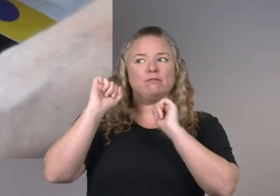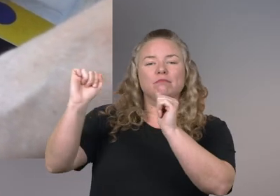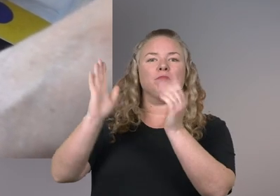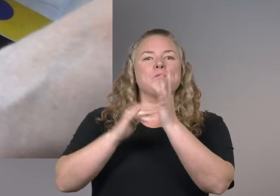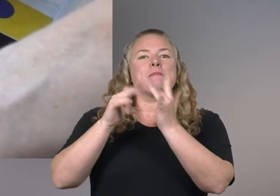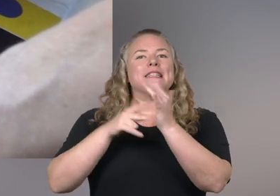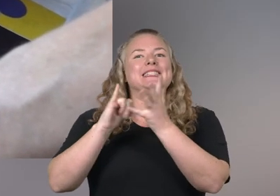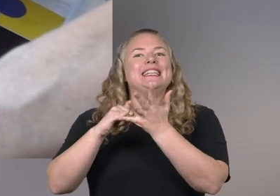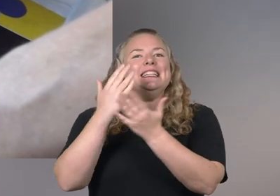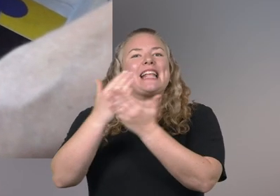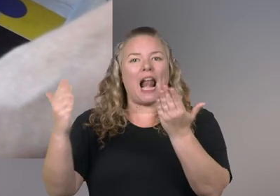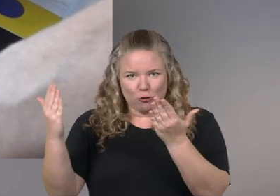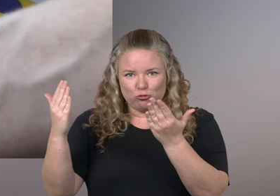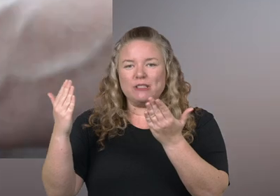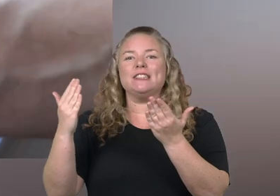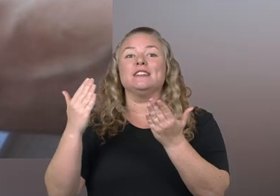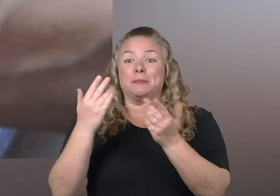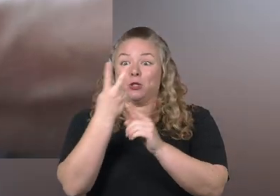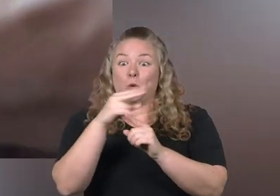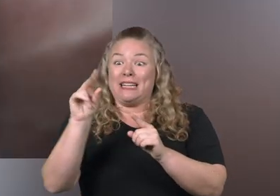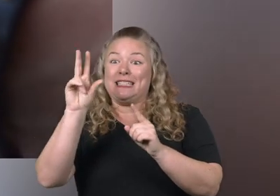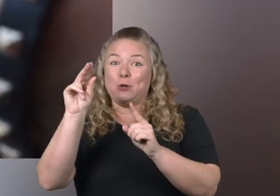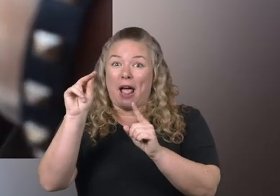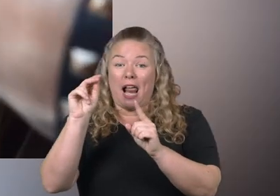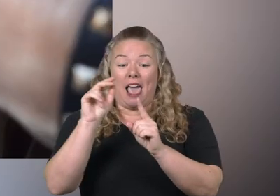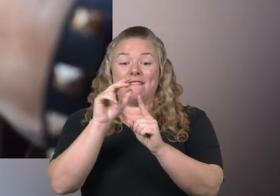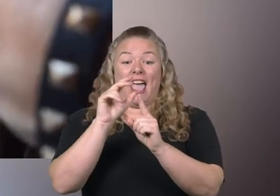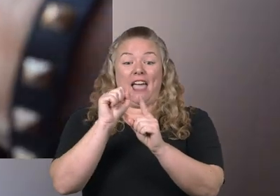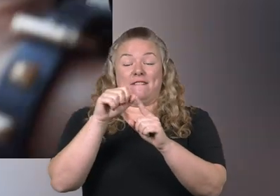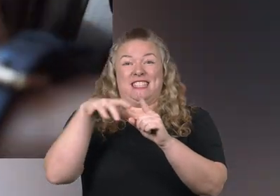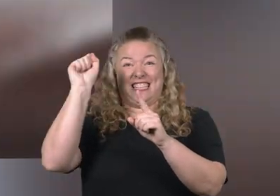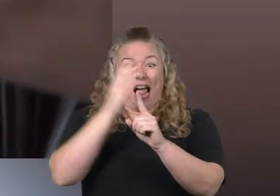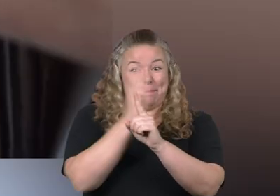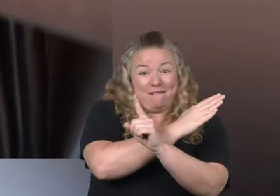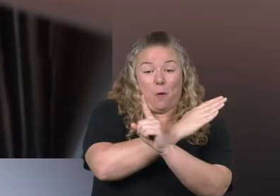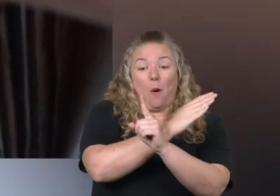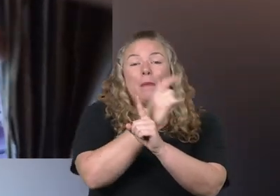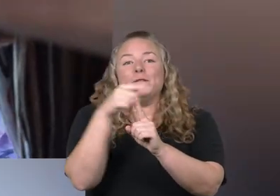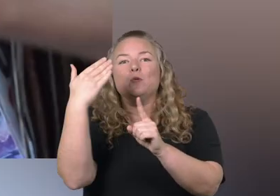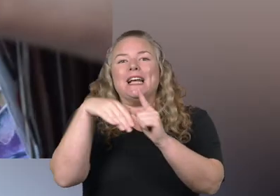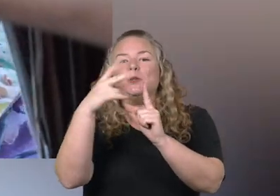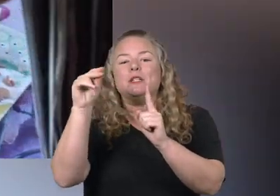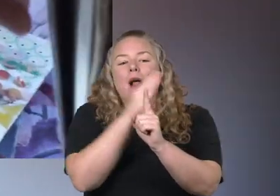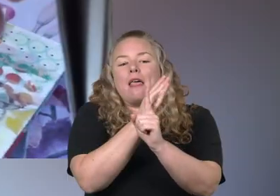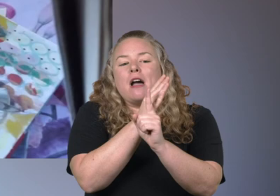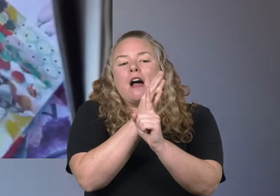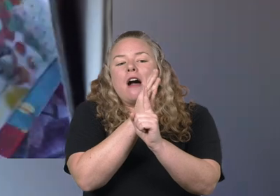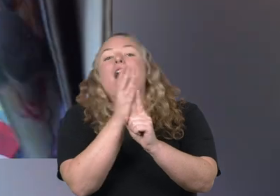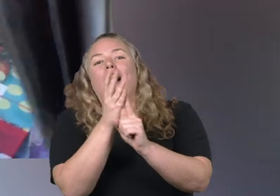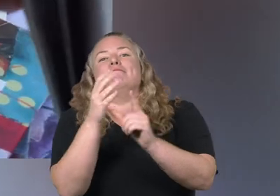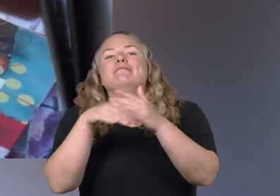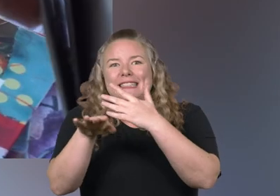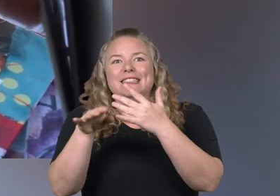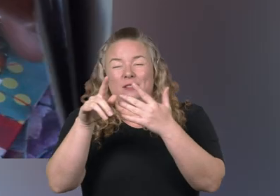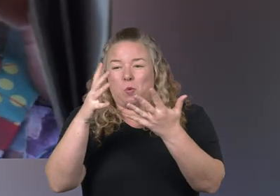Gallery just overlapping by a few days into 2012 as a tipping over at the cusp of something